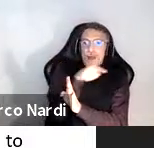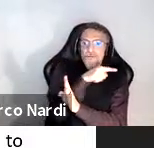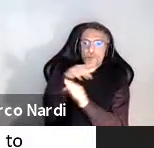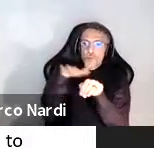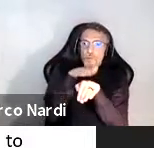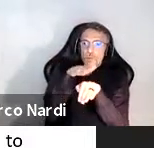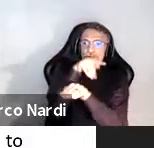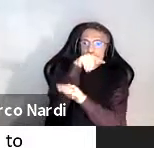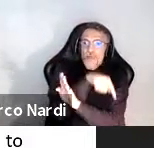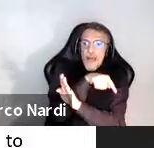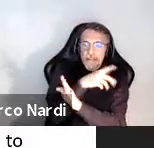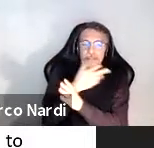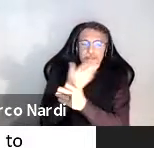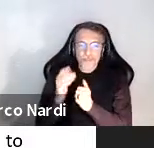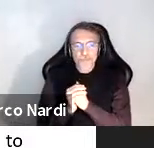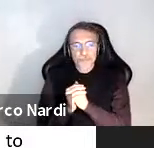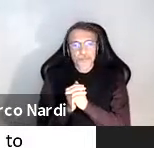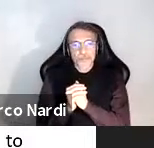for